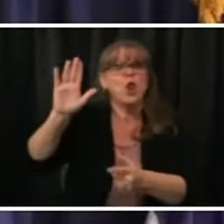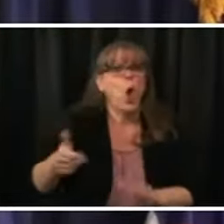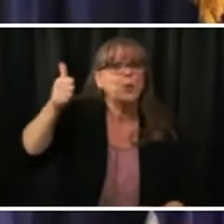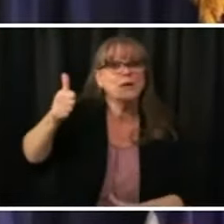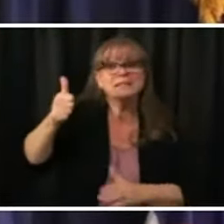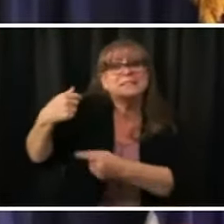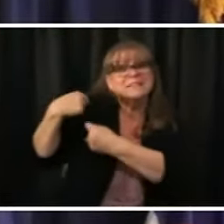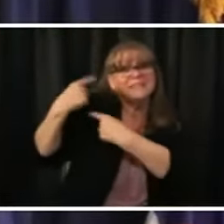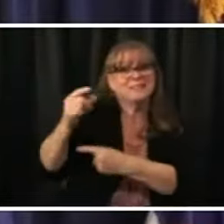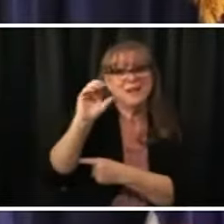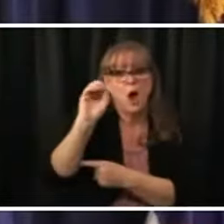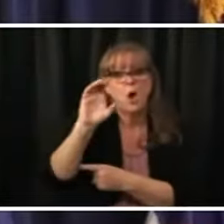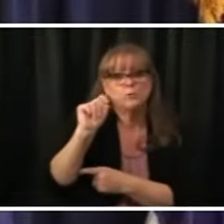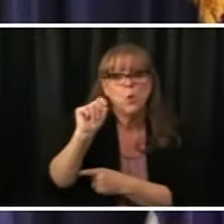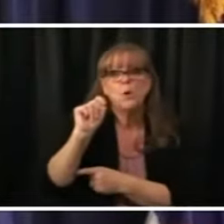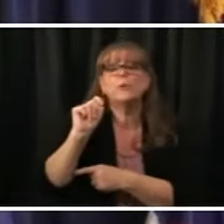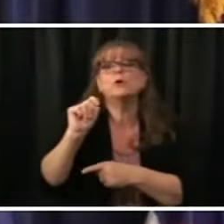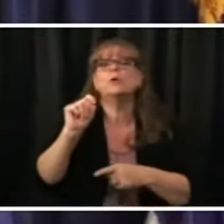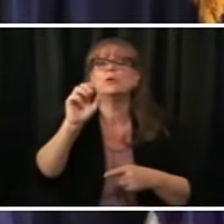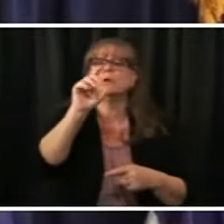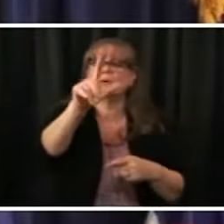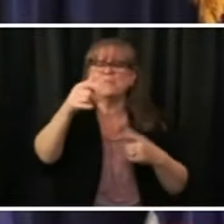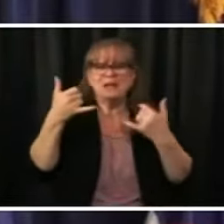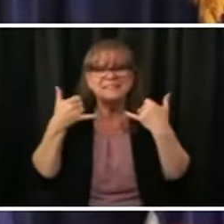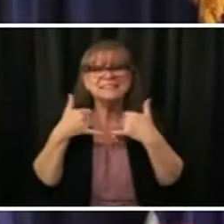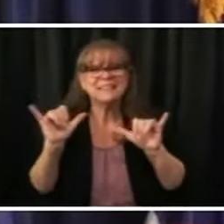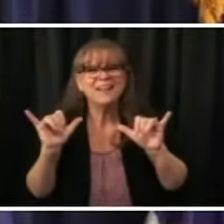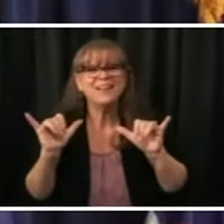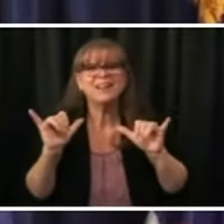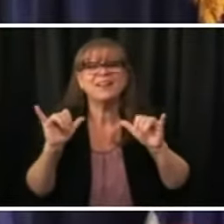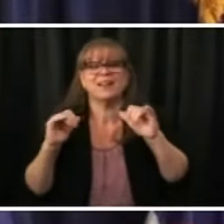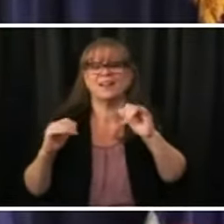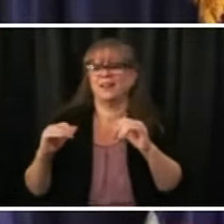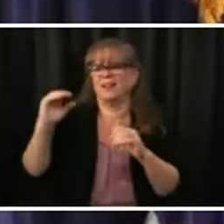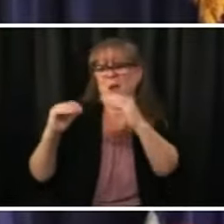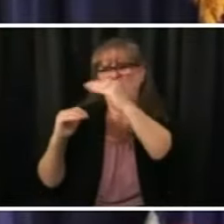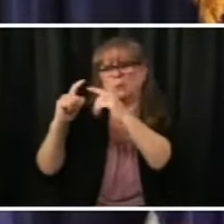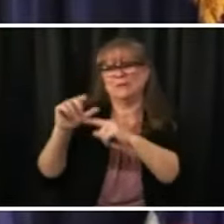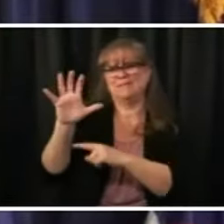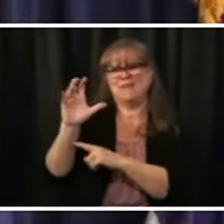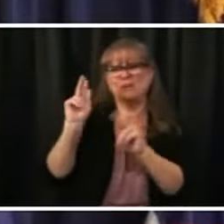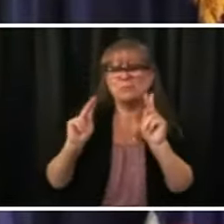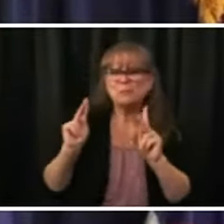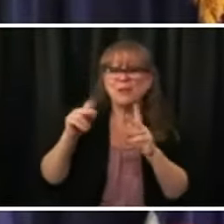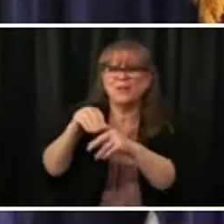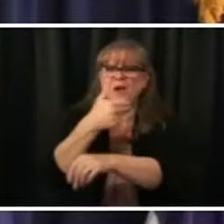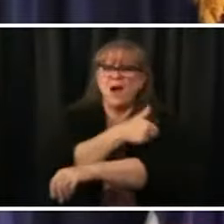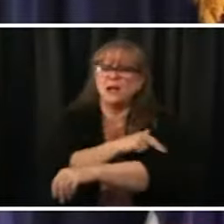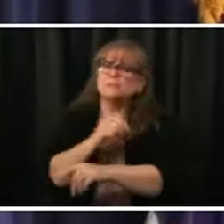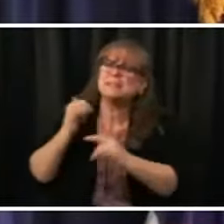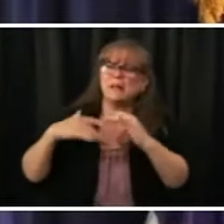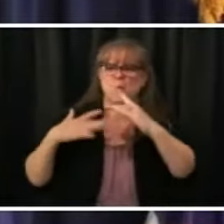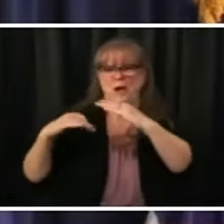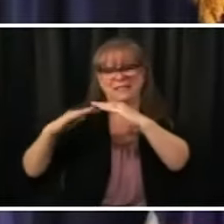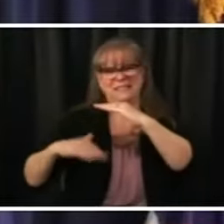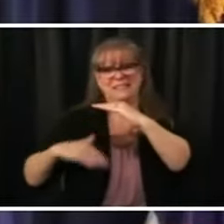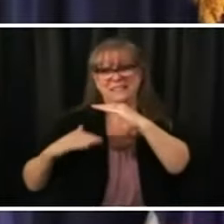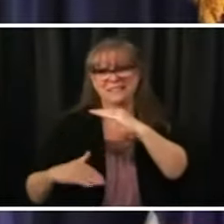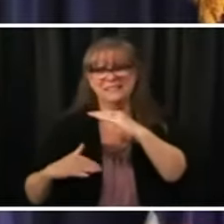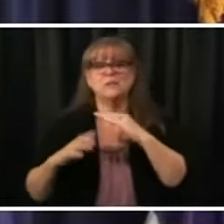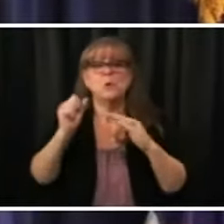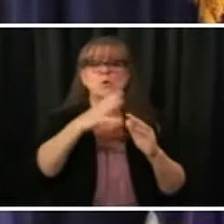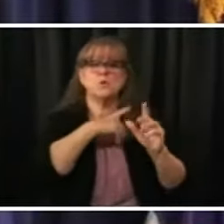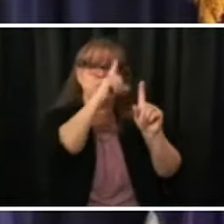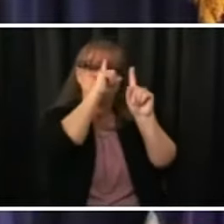In perspective, still having close to 500 people hospitalized with COVID, but 464, and we're hopeful that continues to move in the right